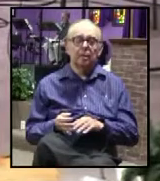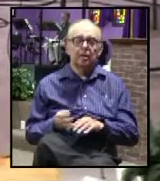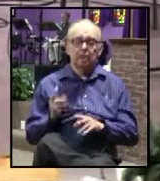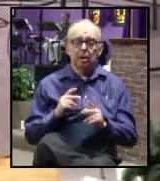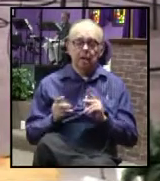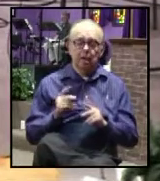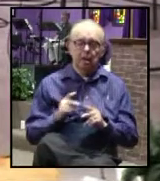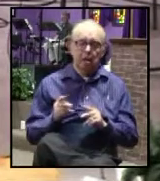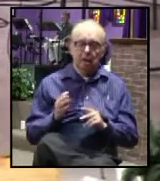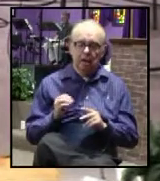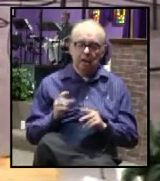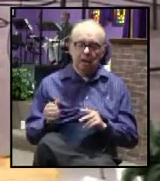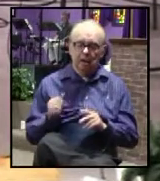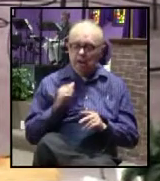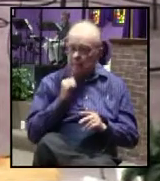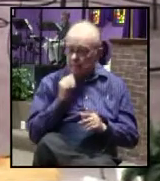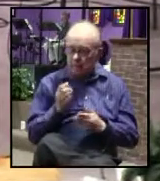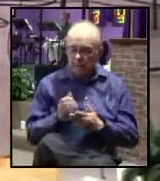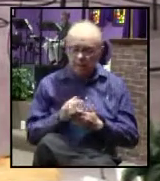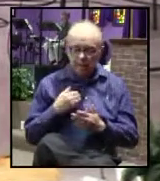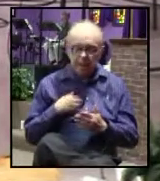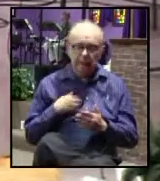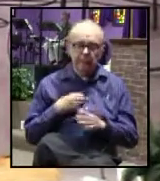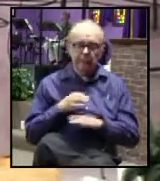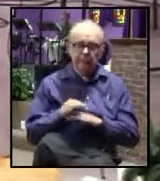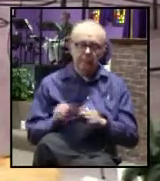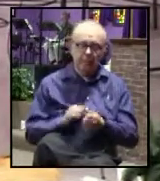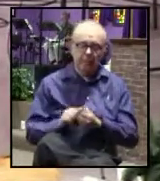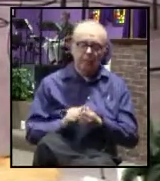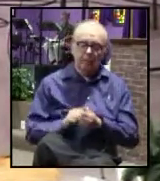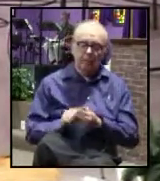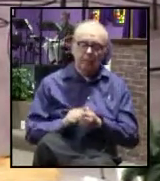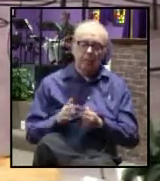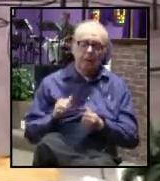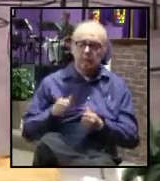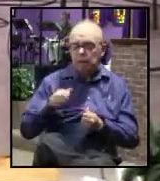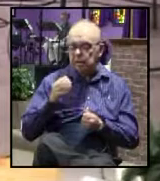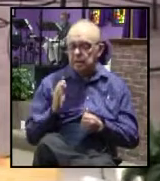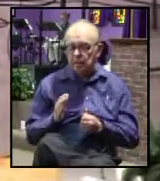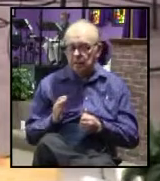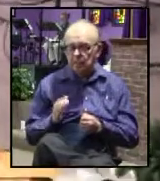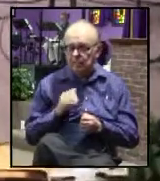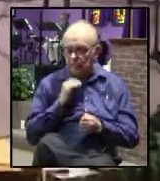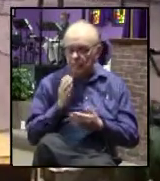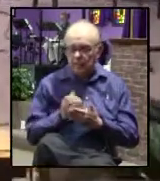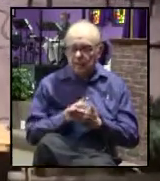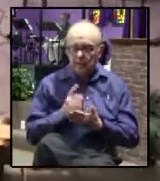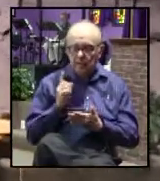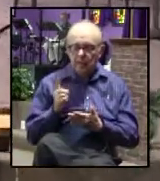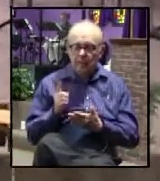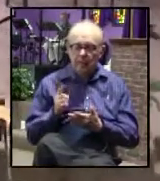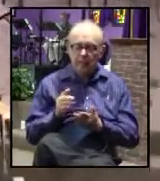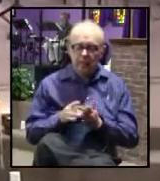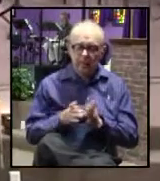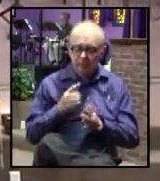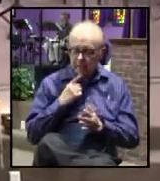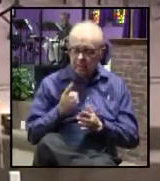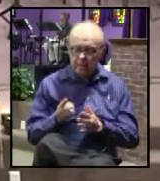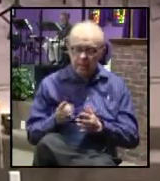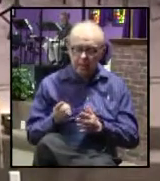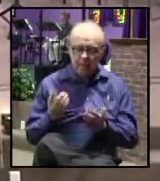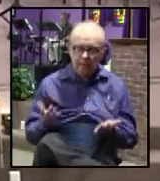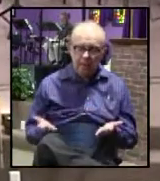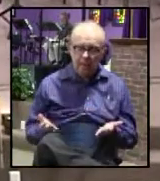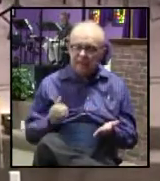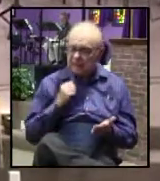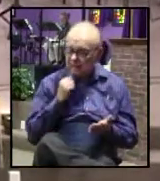The people at the meal didn't deserve to have their feet washed by God. They didn't deserve it one bit. He even said so. He said, one here